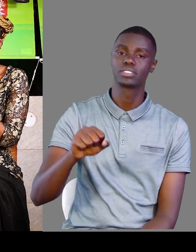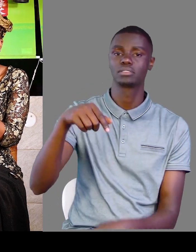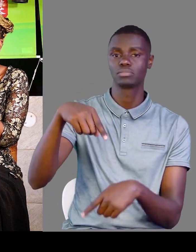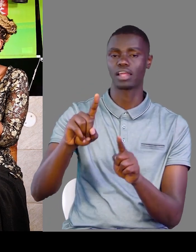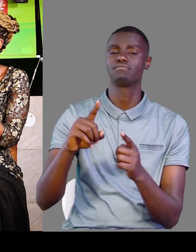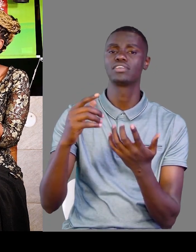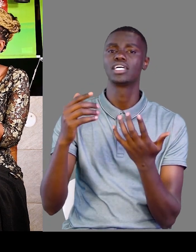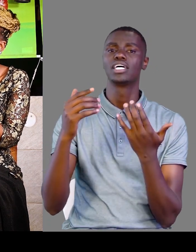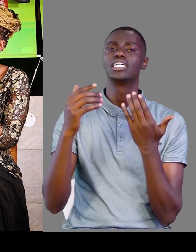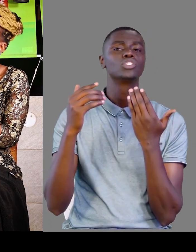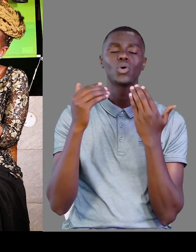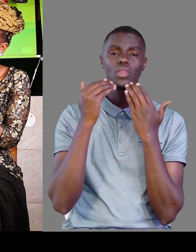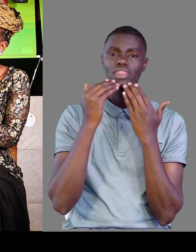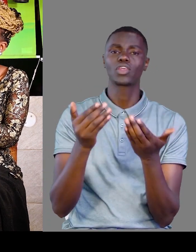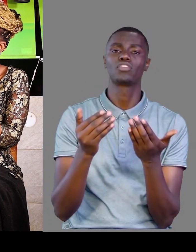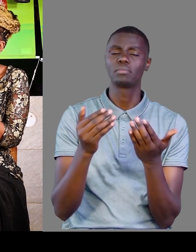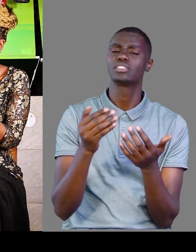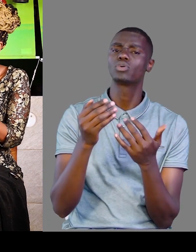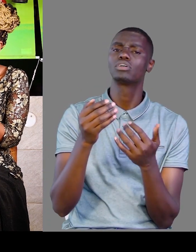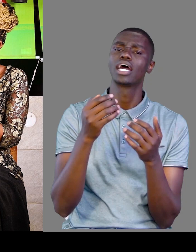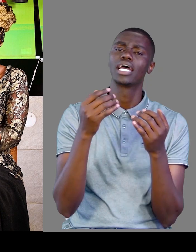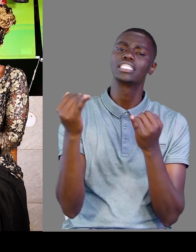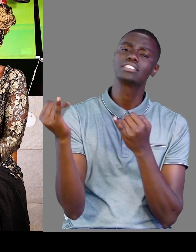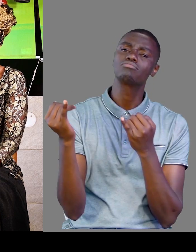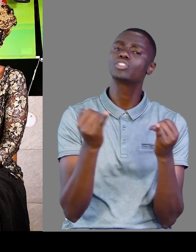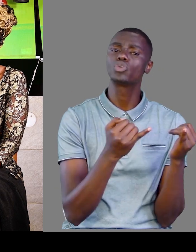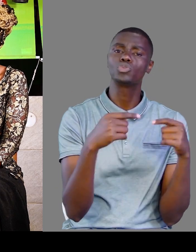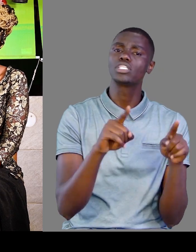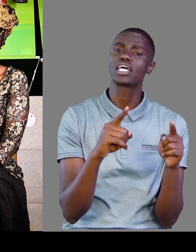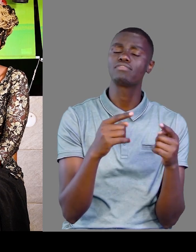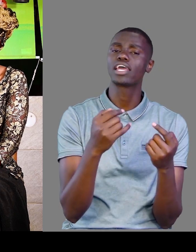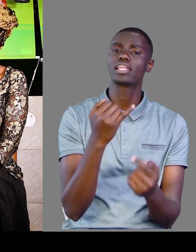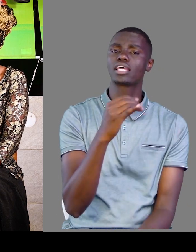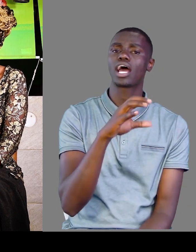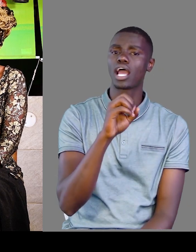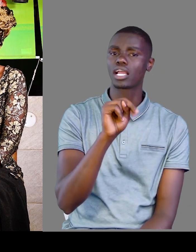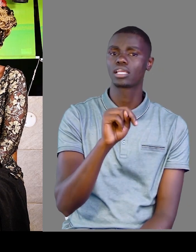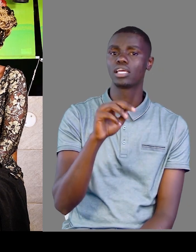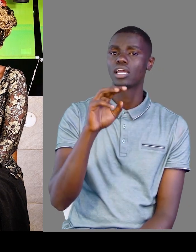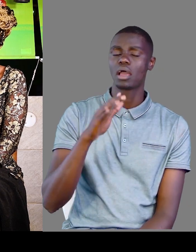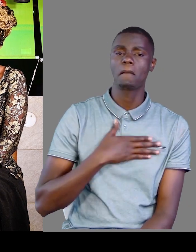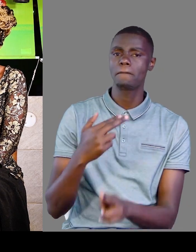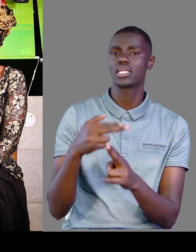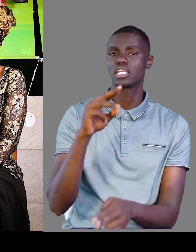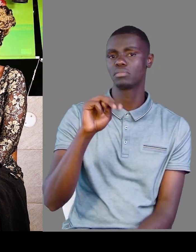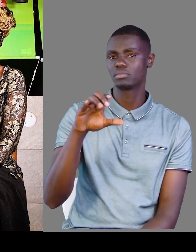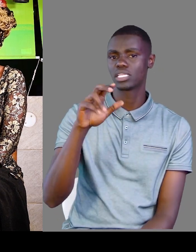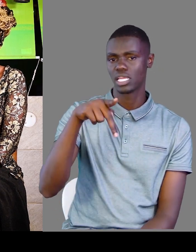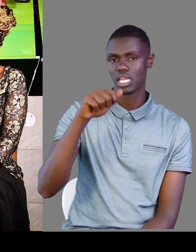the name Iconic Space for this podcast. First of all, my name is MC Pops.